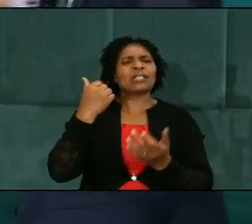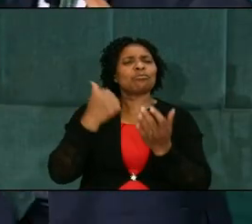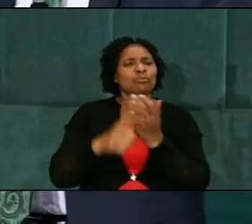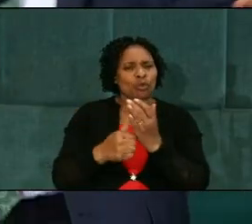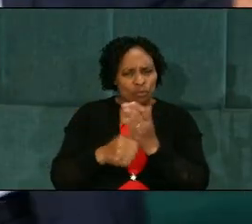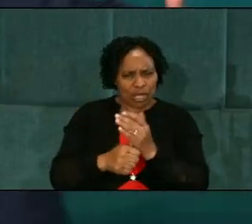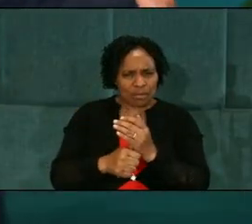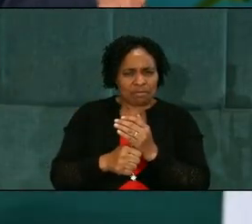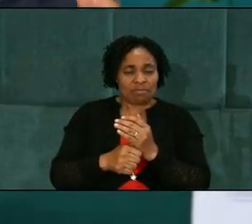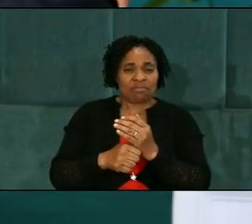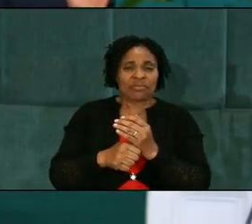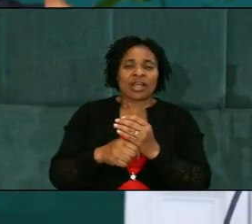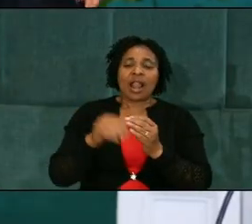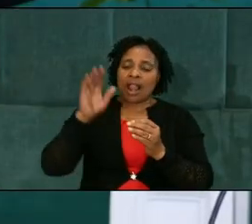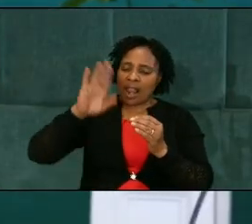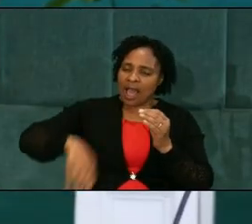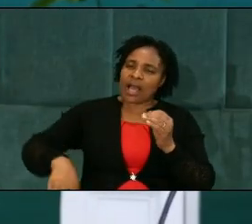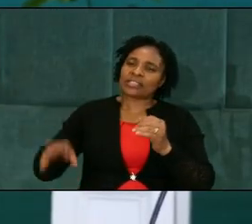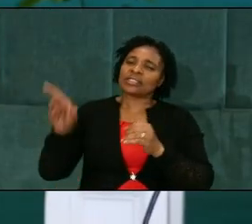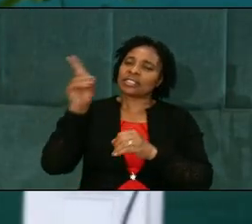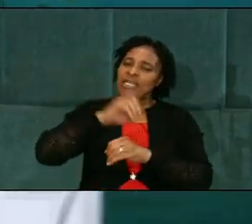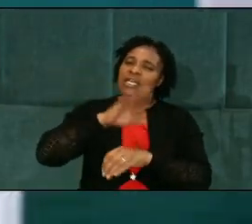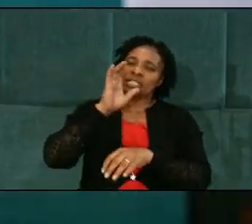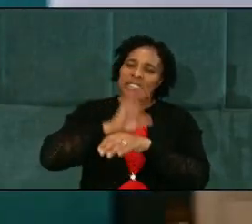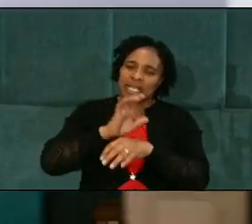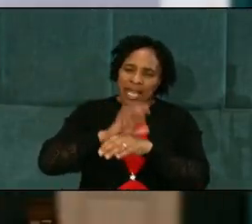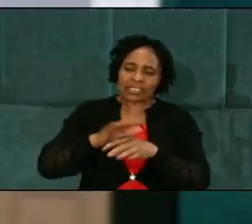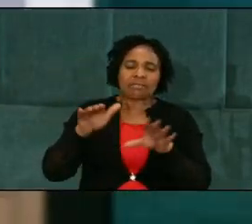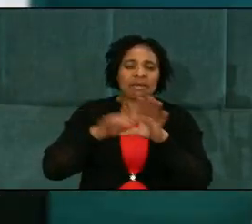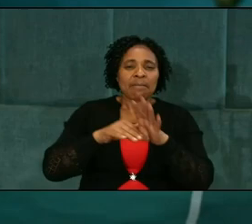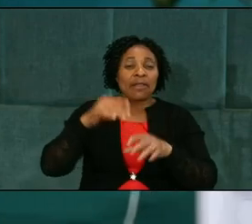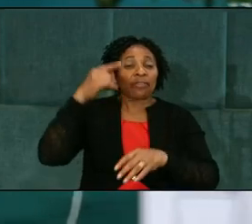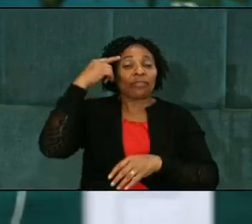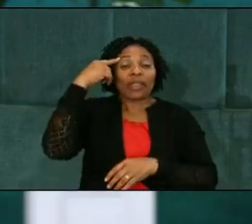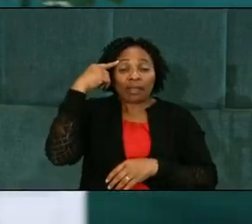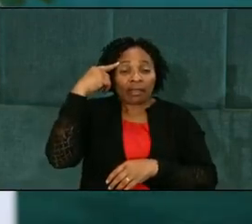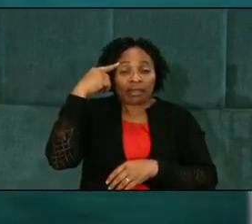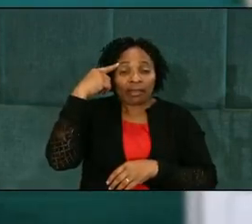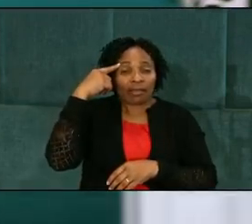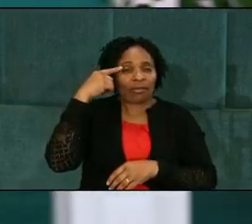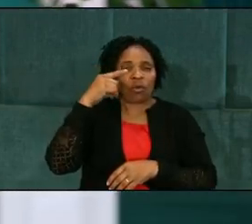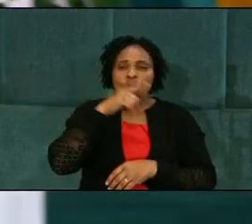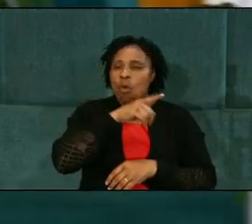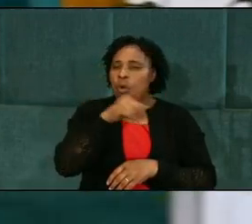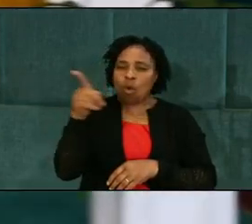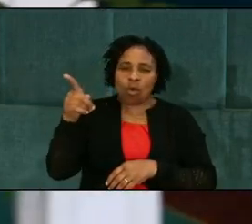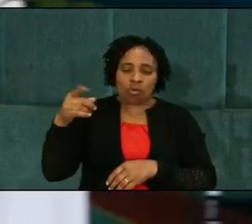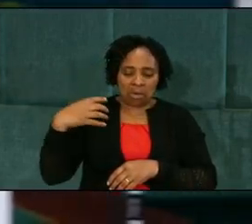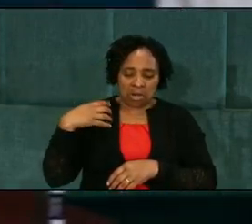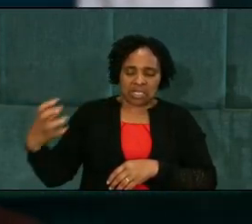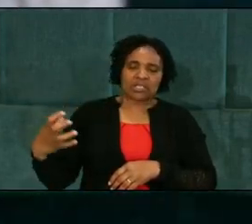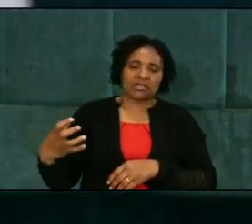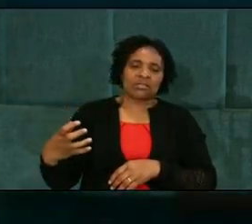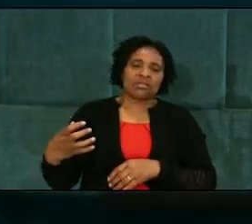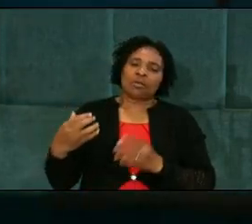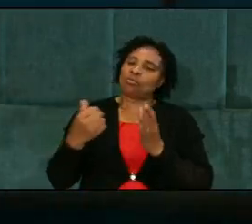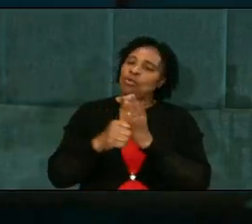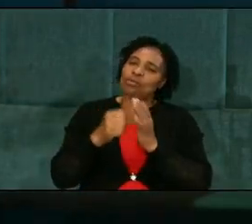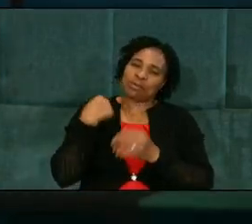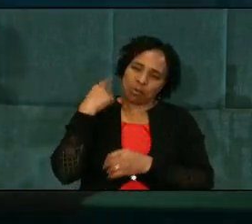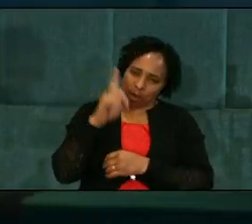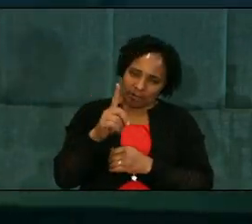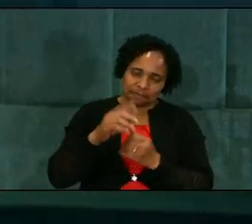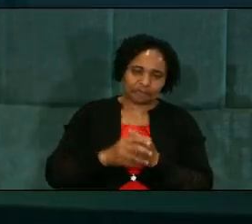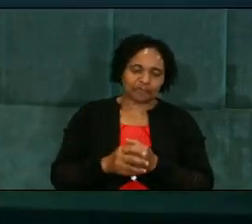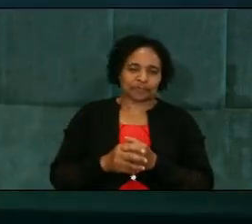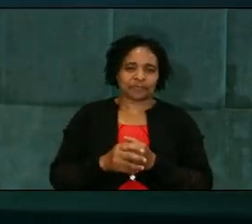church. Last day church members think that they are rich. That's where the problem is. And by the